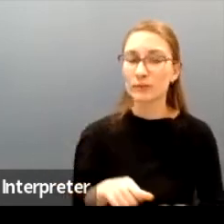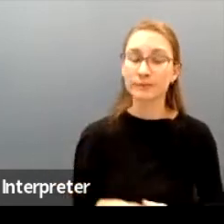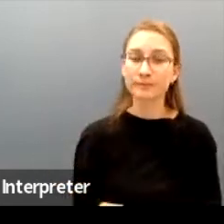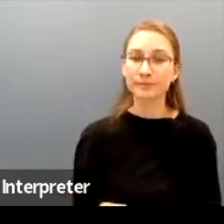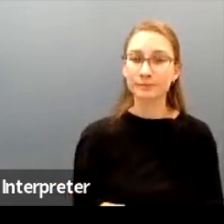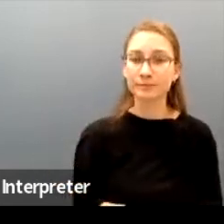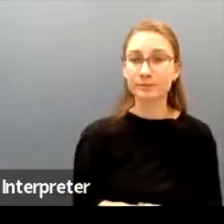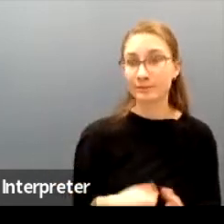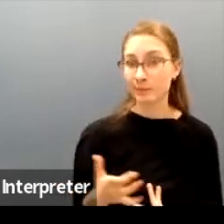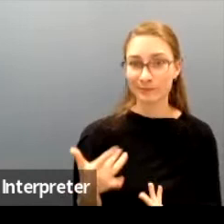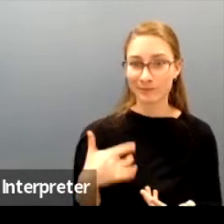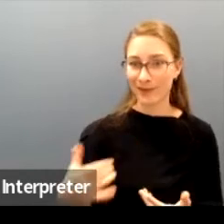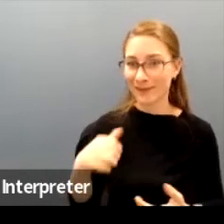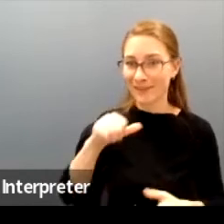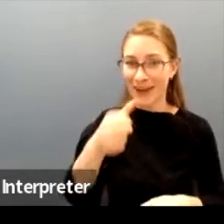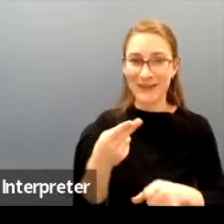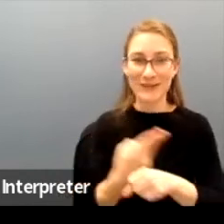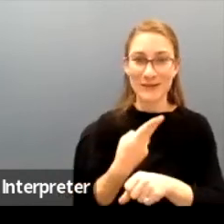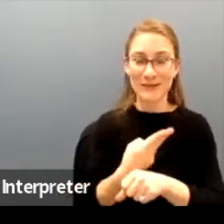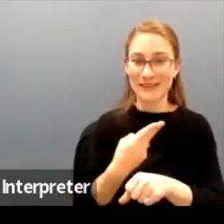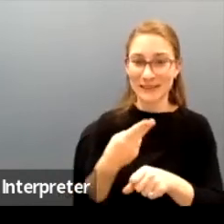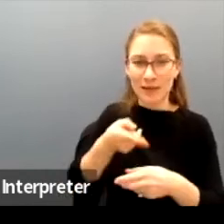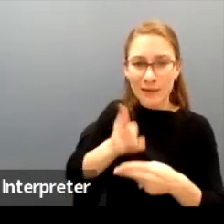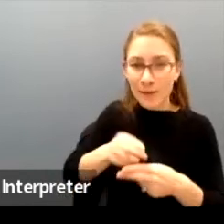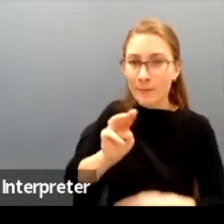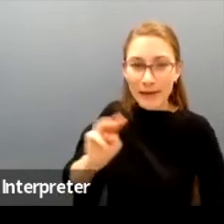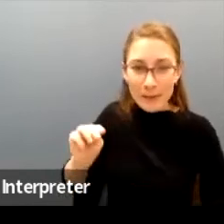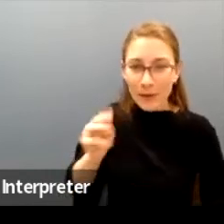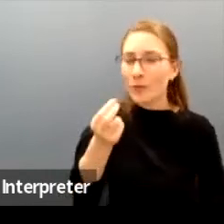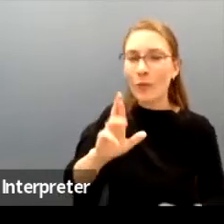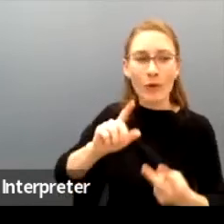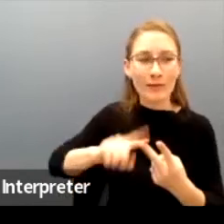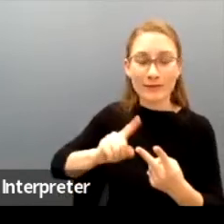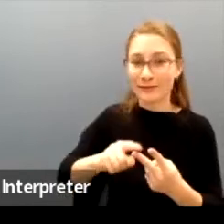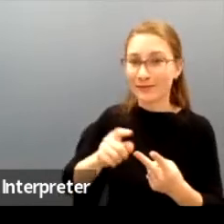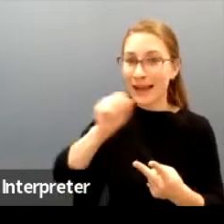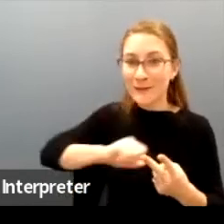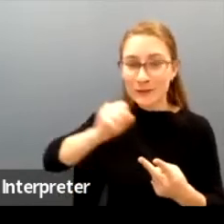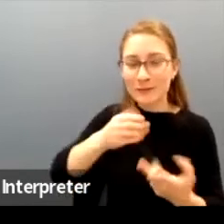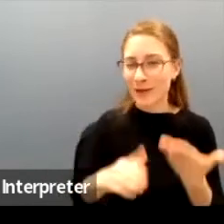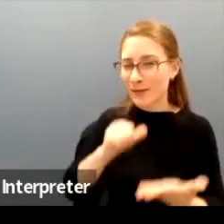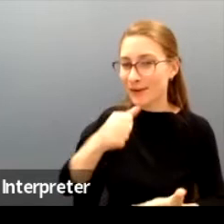because, again, we don't say Mickey Mouse fairly often, nor do we have ice cream on a daily basis. I mean, some people might, but